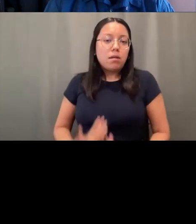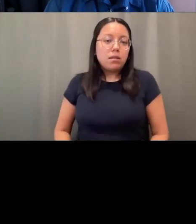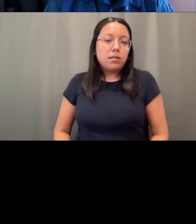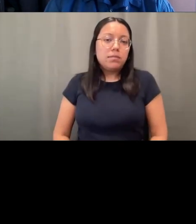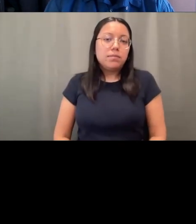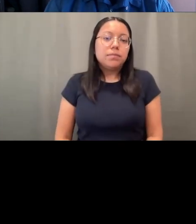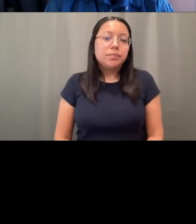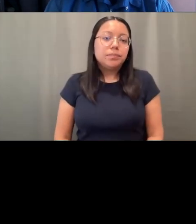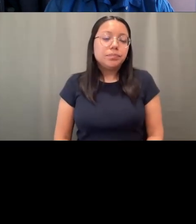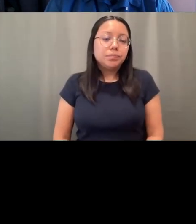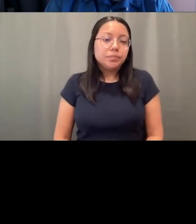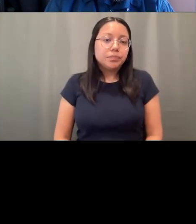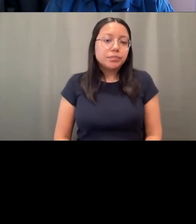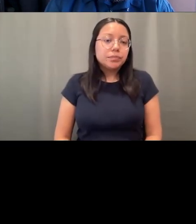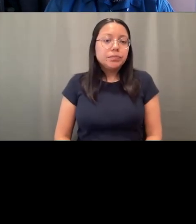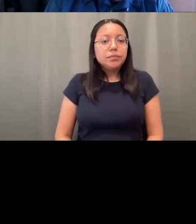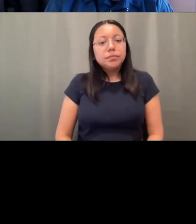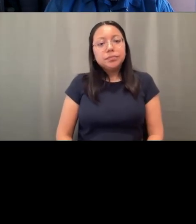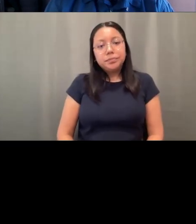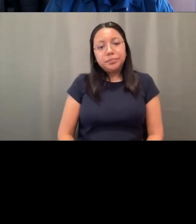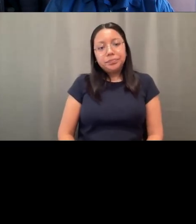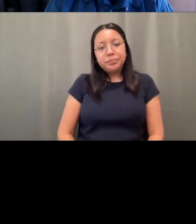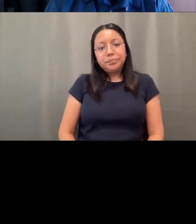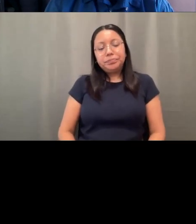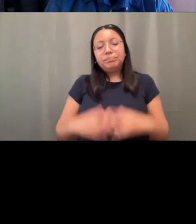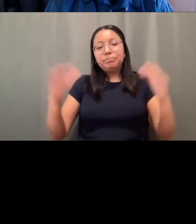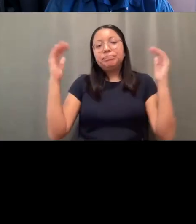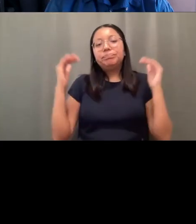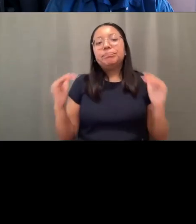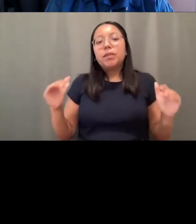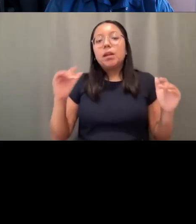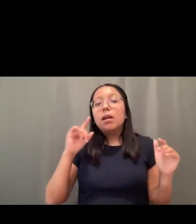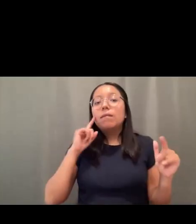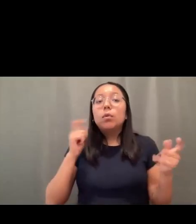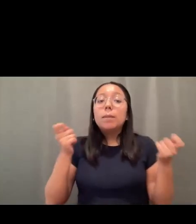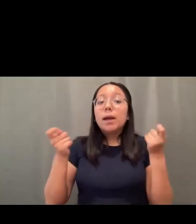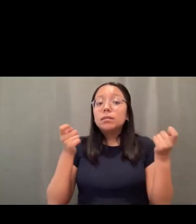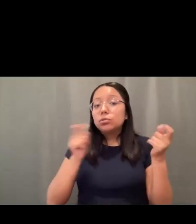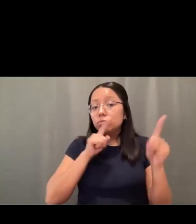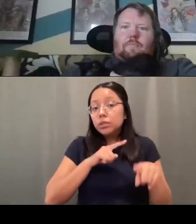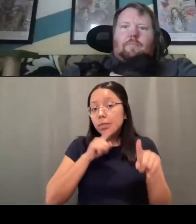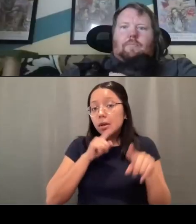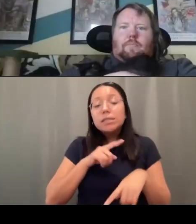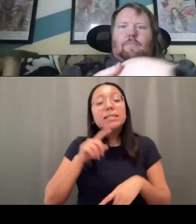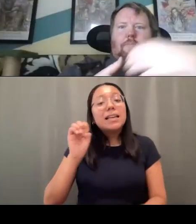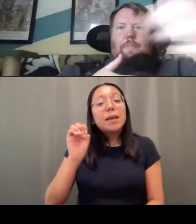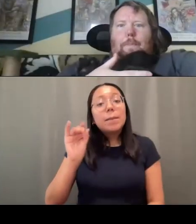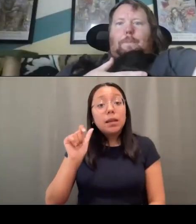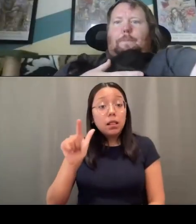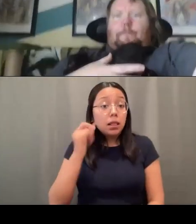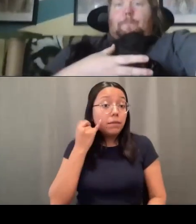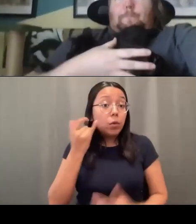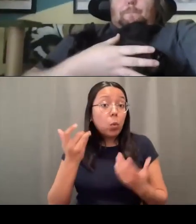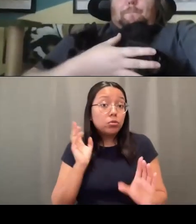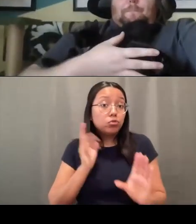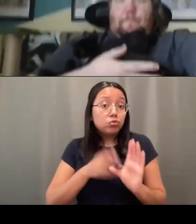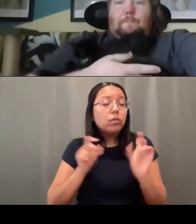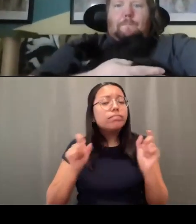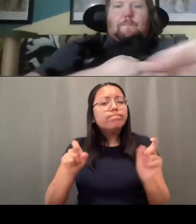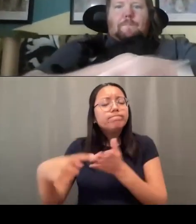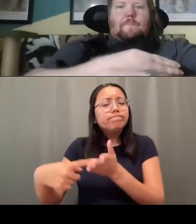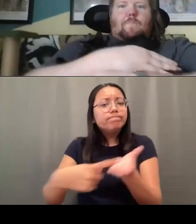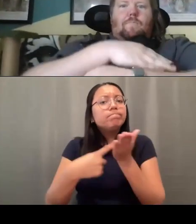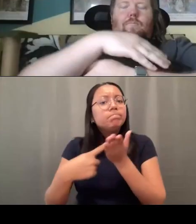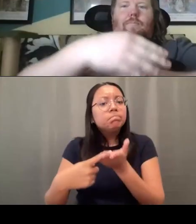All right, let's look at managing responses. And Emil, if you'd like to join me, let's have a little bit of a conversation about this. I want to share with you like a